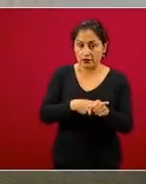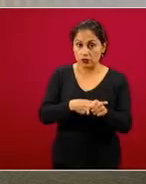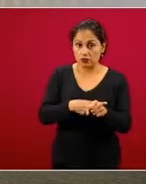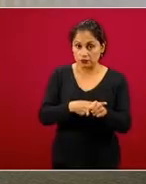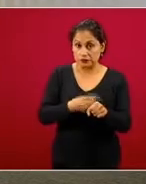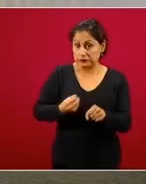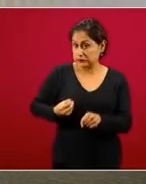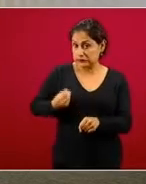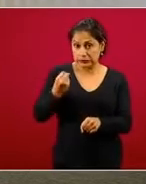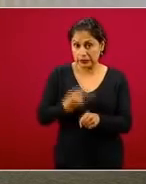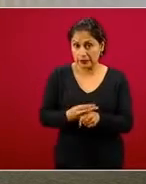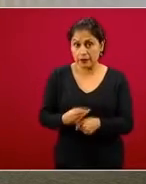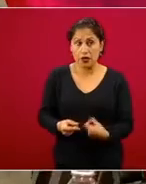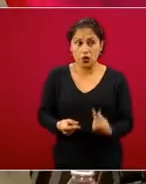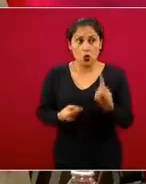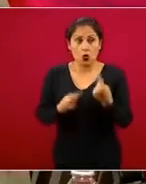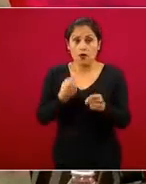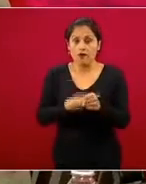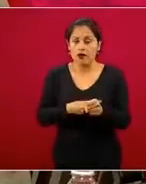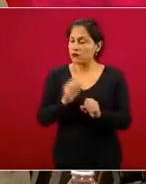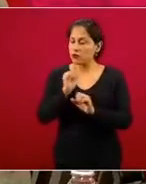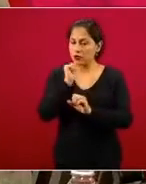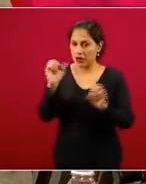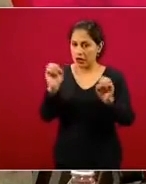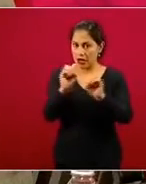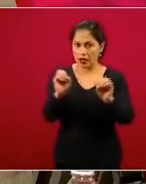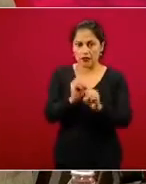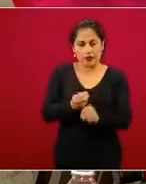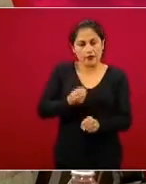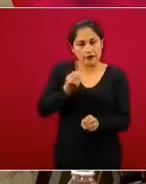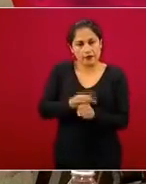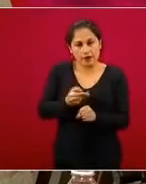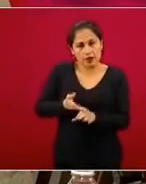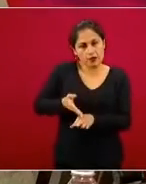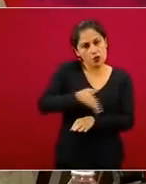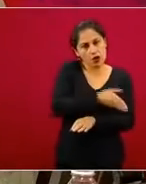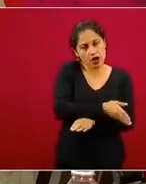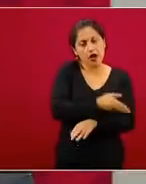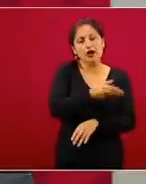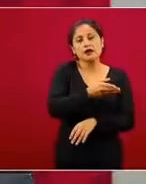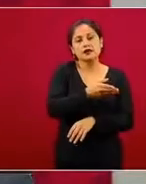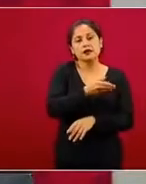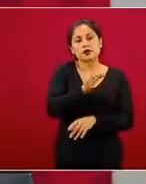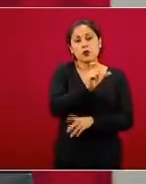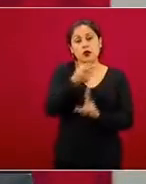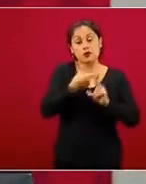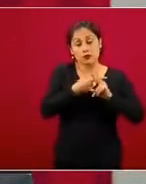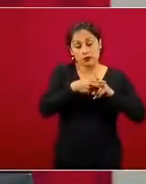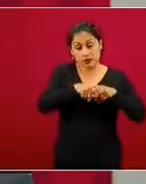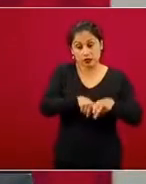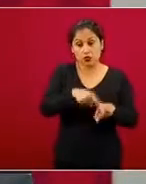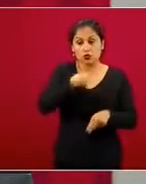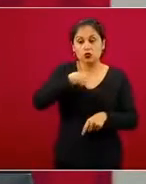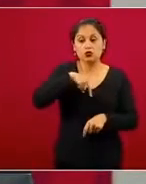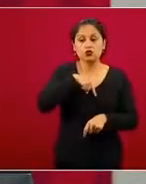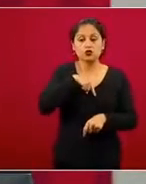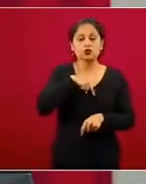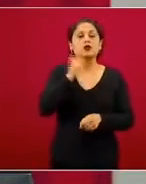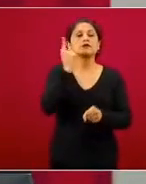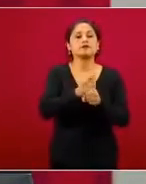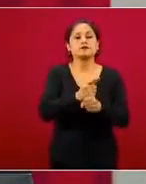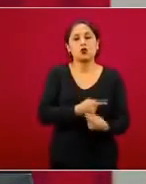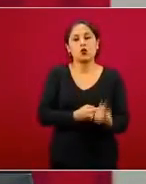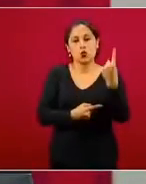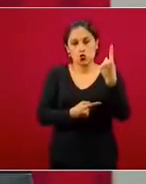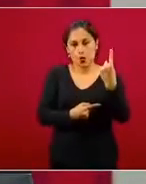implementing the surveillance system. Before we had any confirmed cases, we started